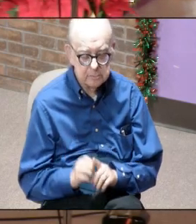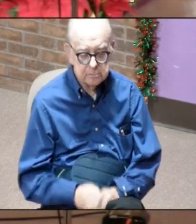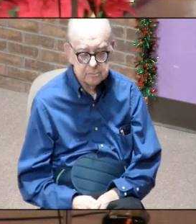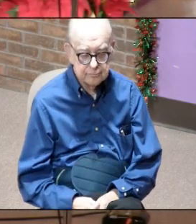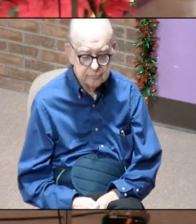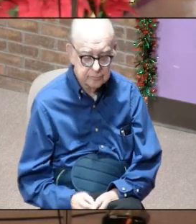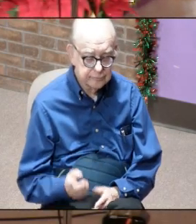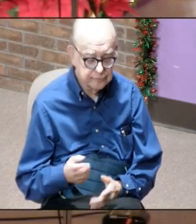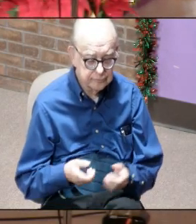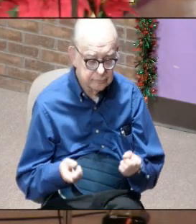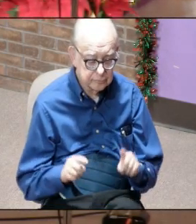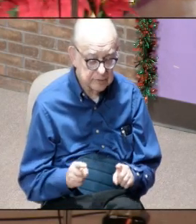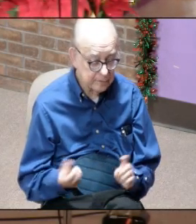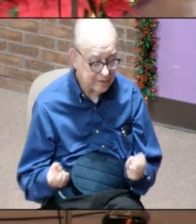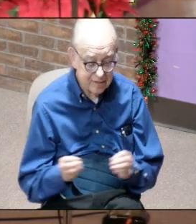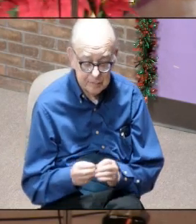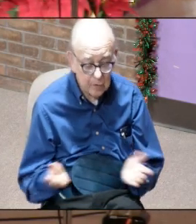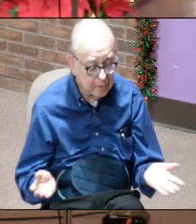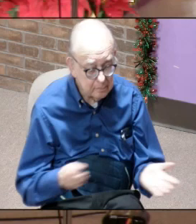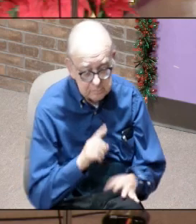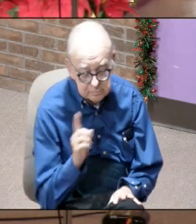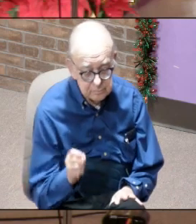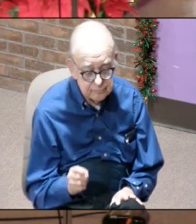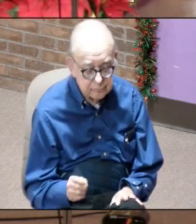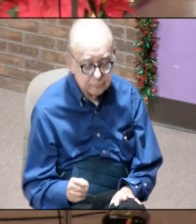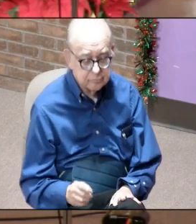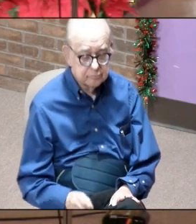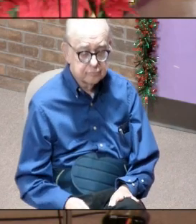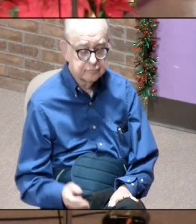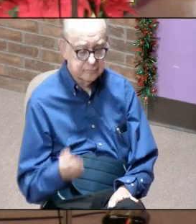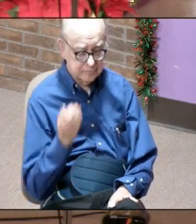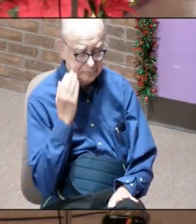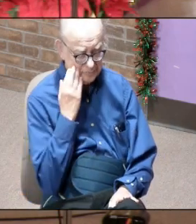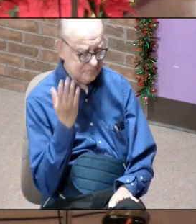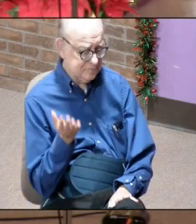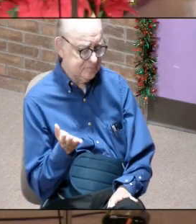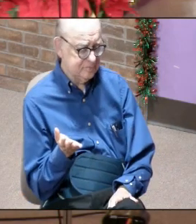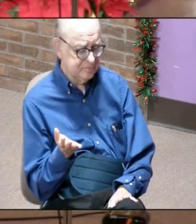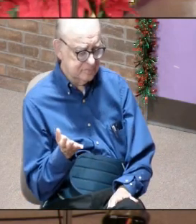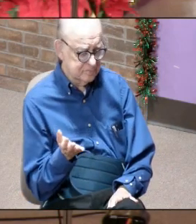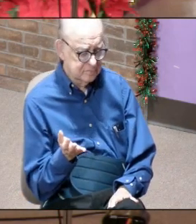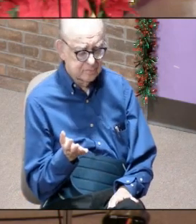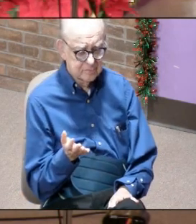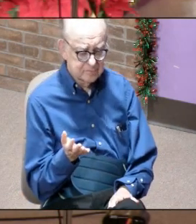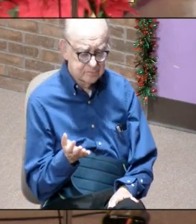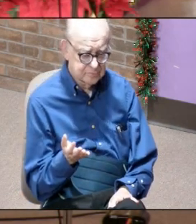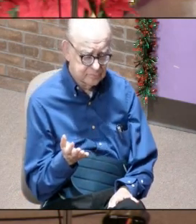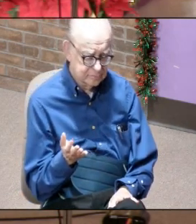What happens anymore? You know,